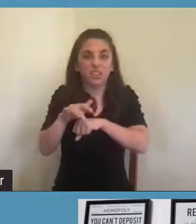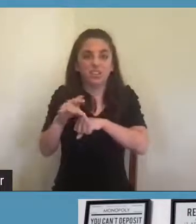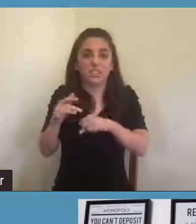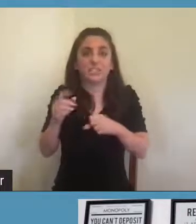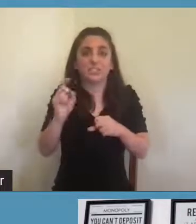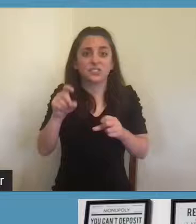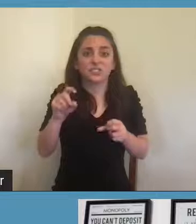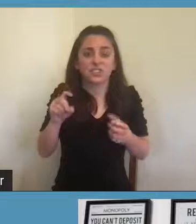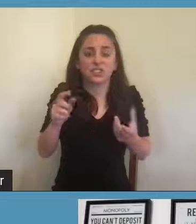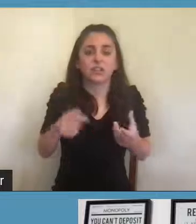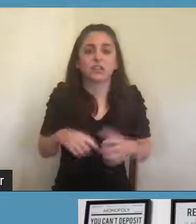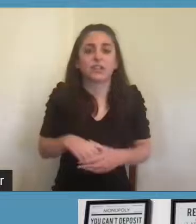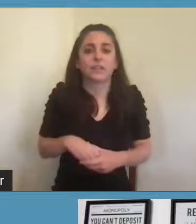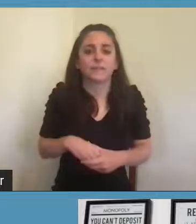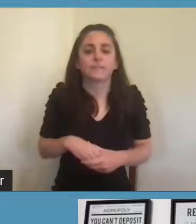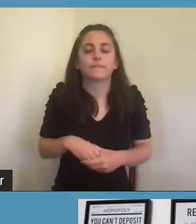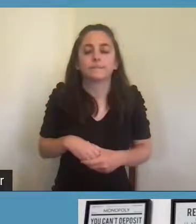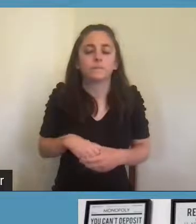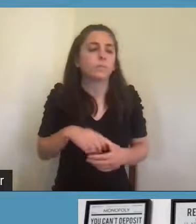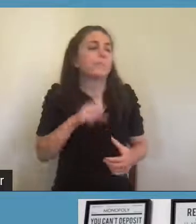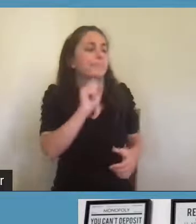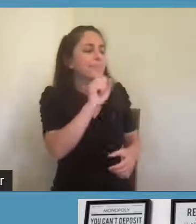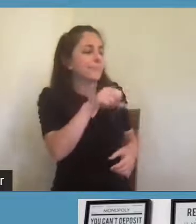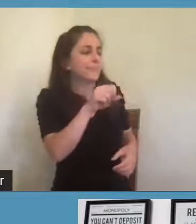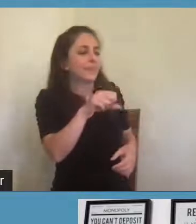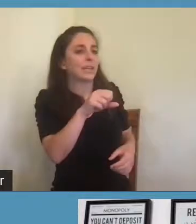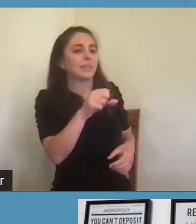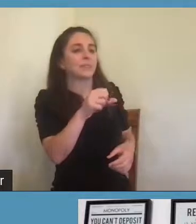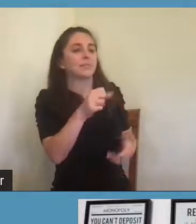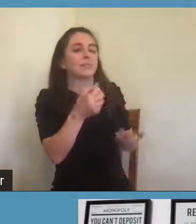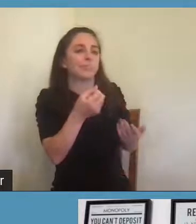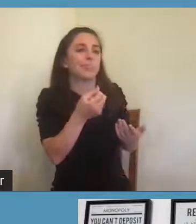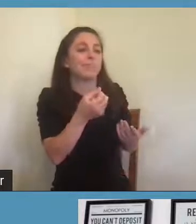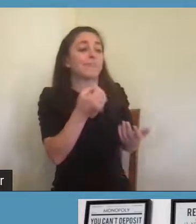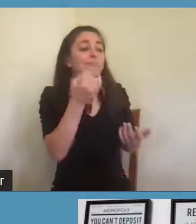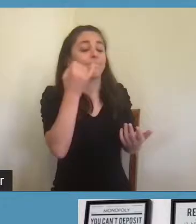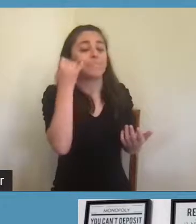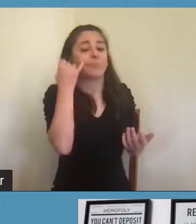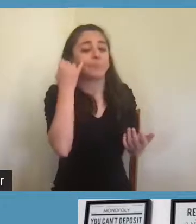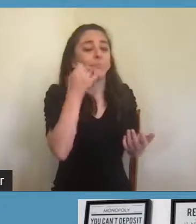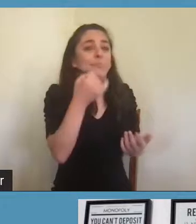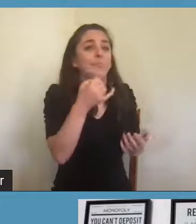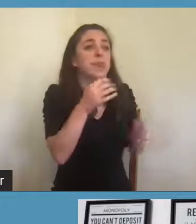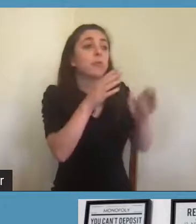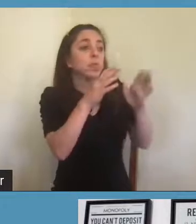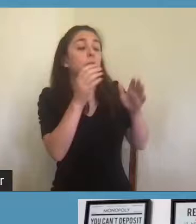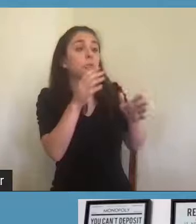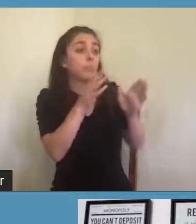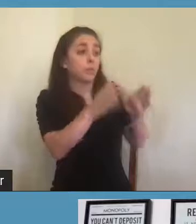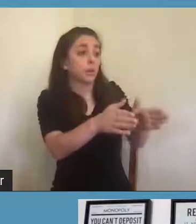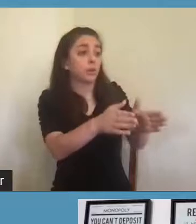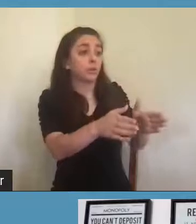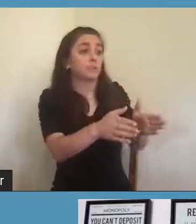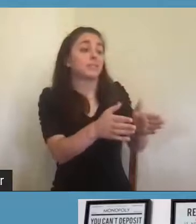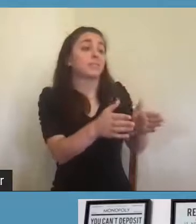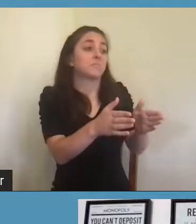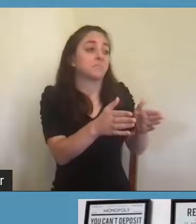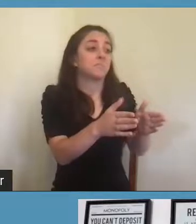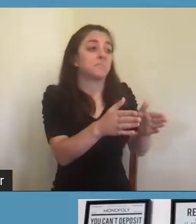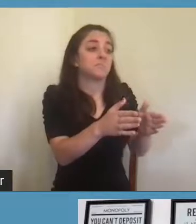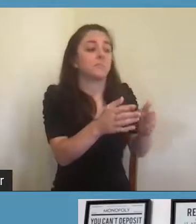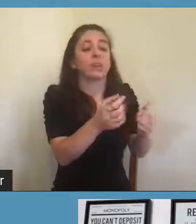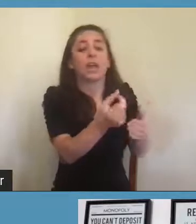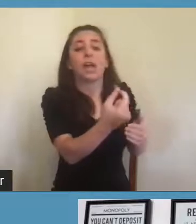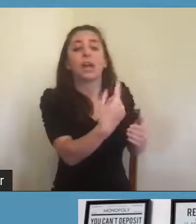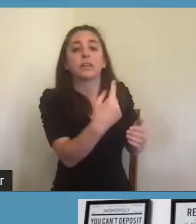Yes, and whoever asked that question, I welcome some additional context as well, because typically the reason why that becomes an issue